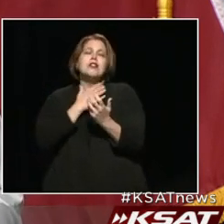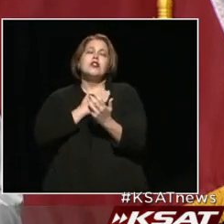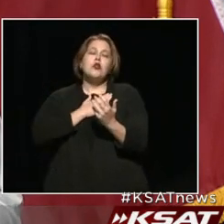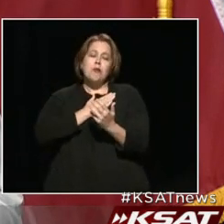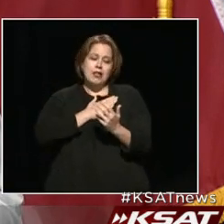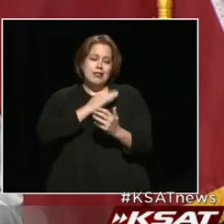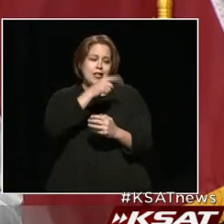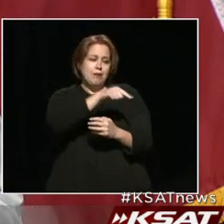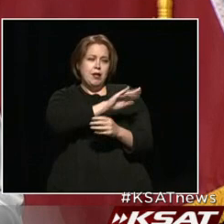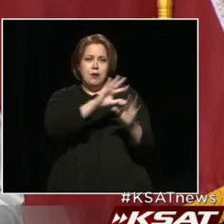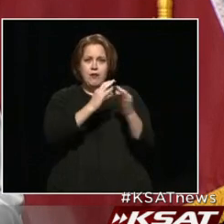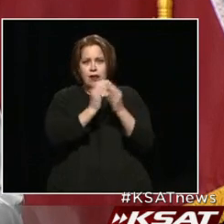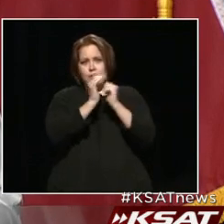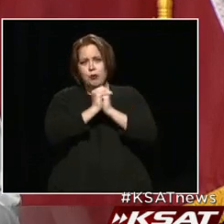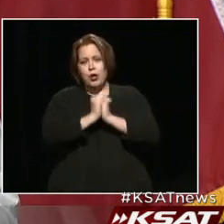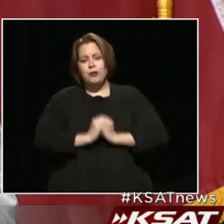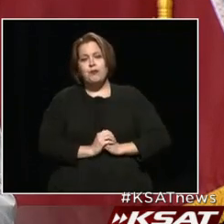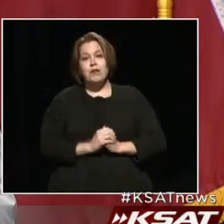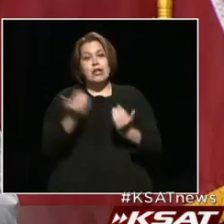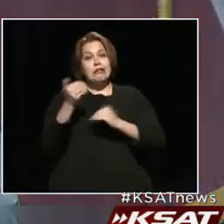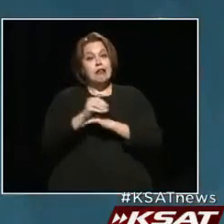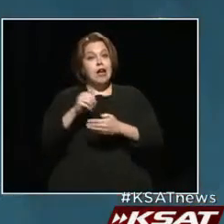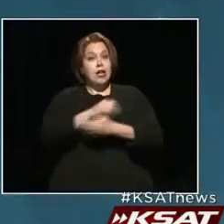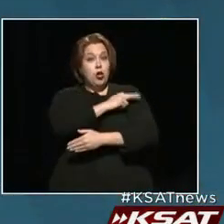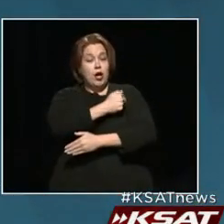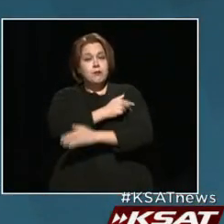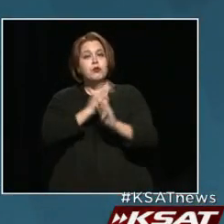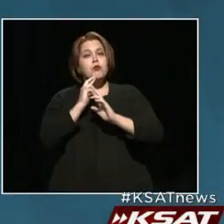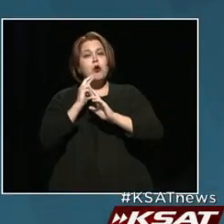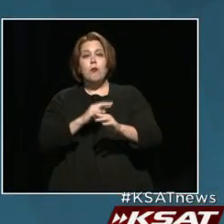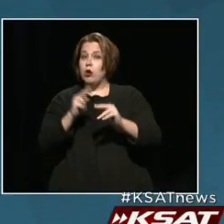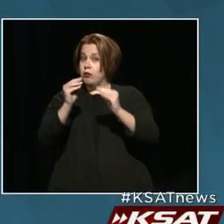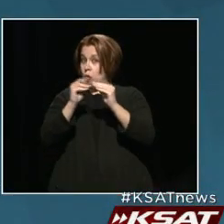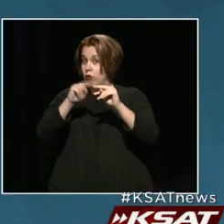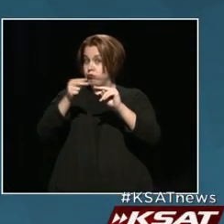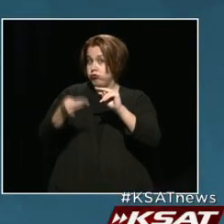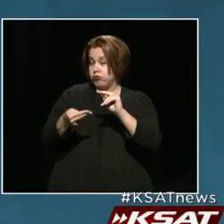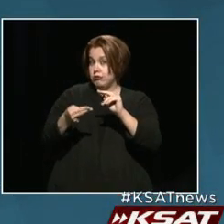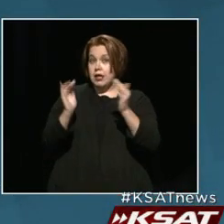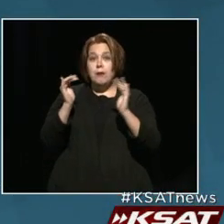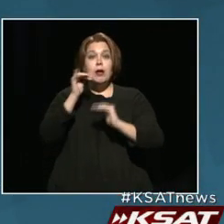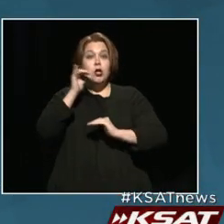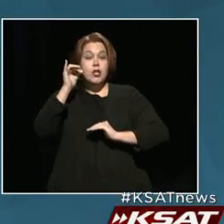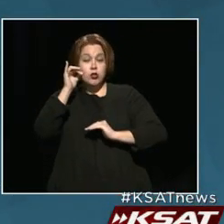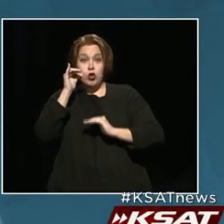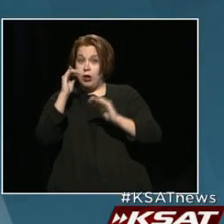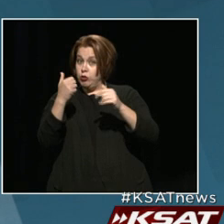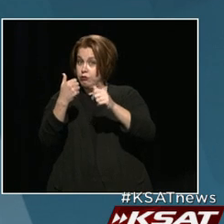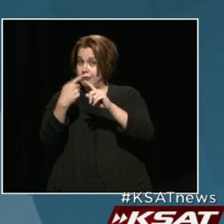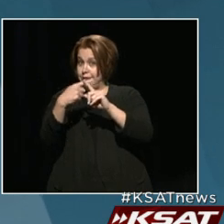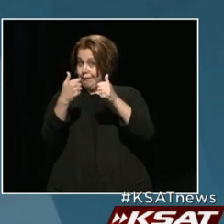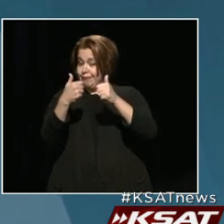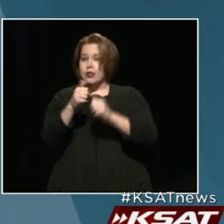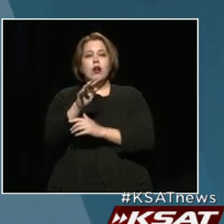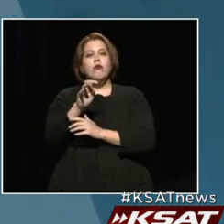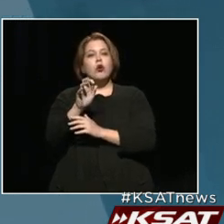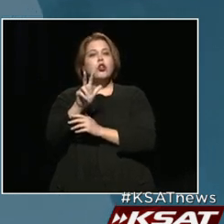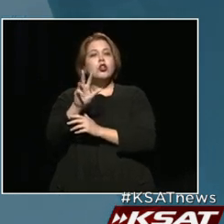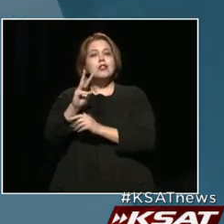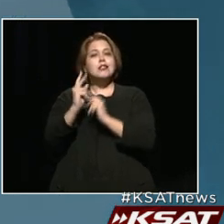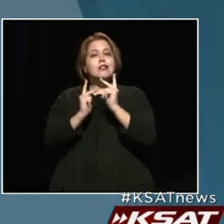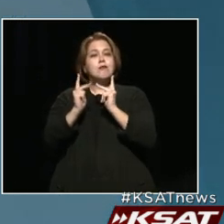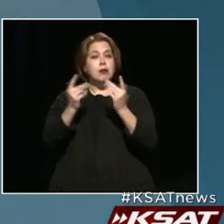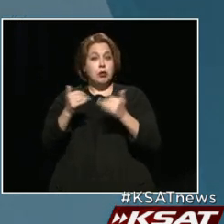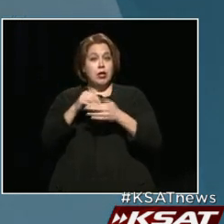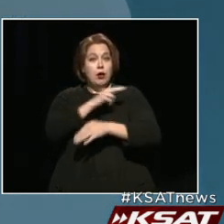their families in your prayers. Tonight in our hospitals, we're reporting another drop from yesterday, which is good. 436 people